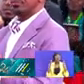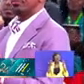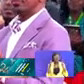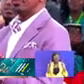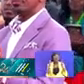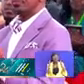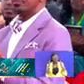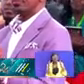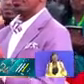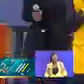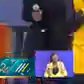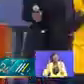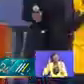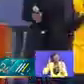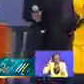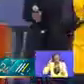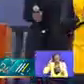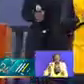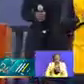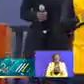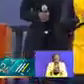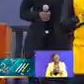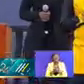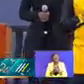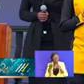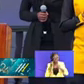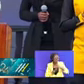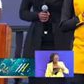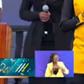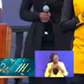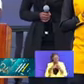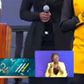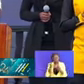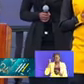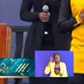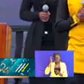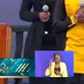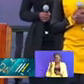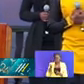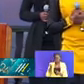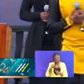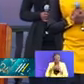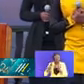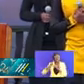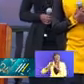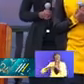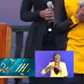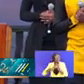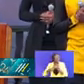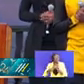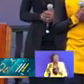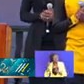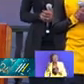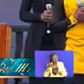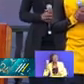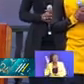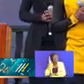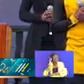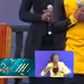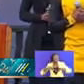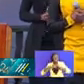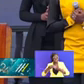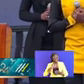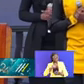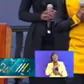ker I think I took time to understand him but later I realize God has